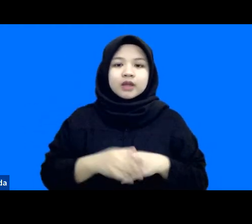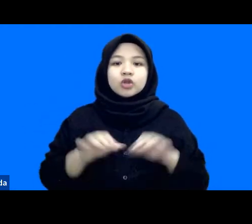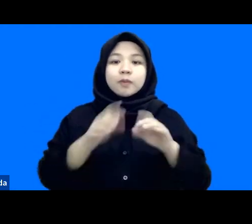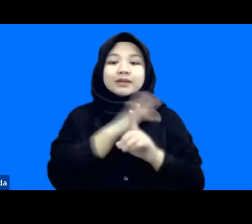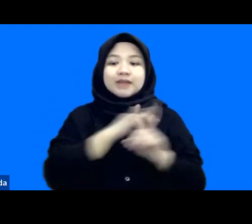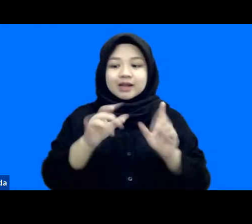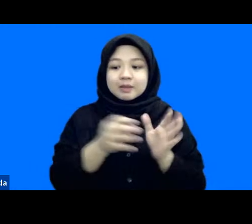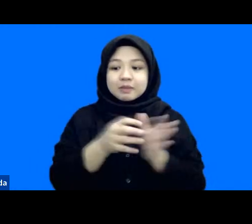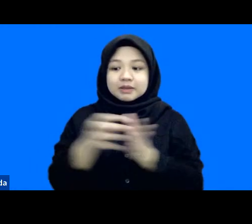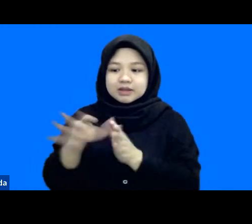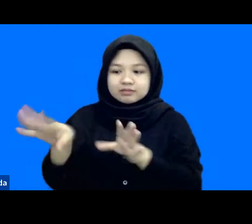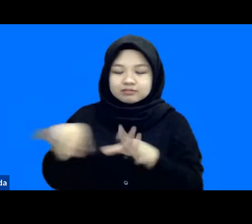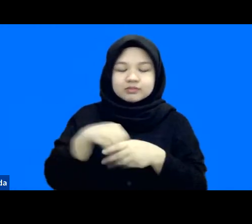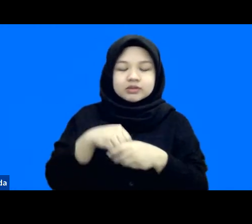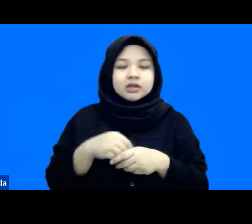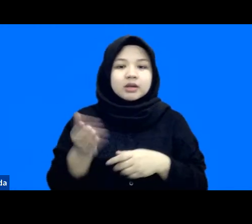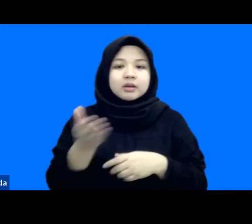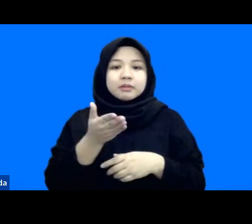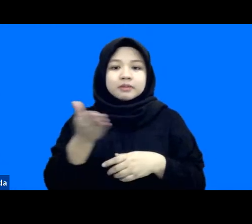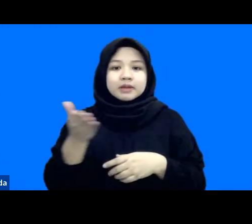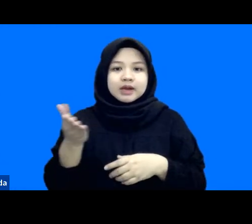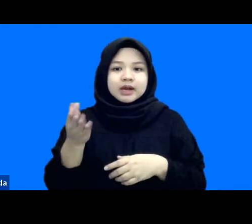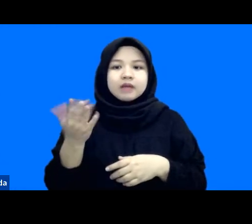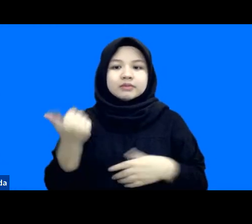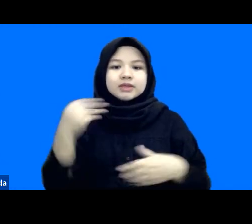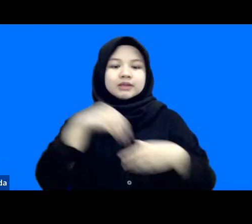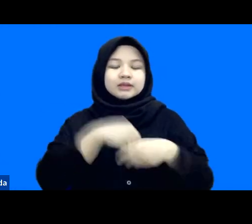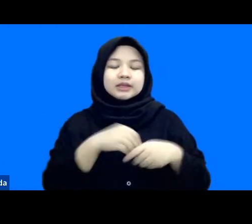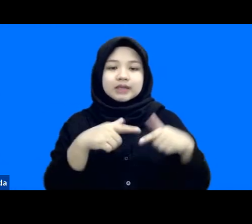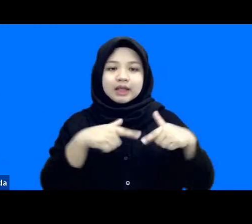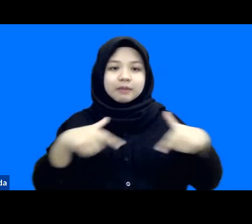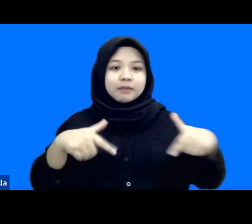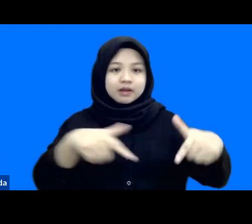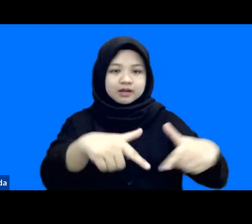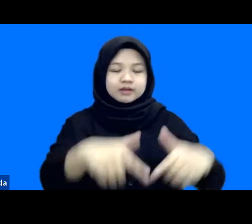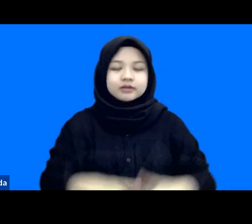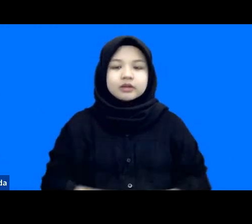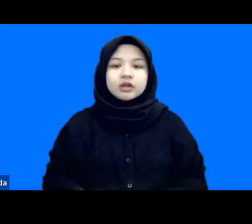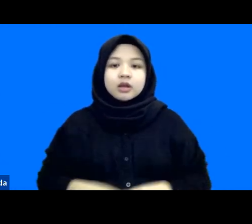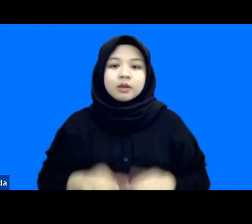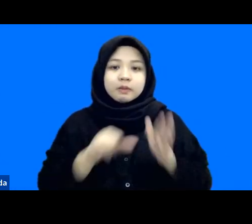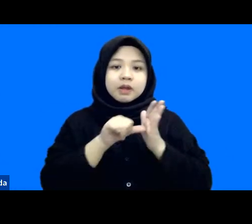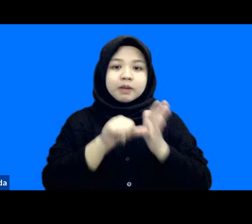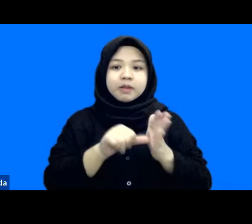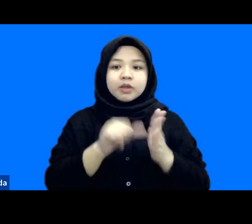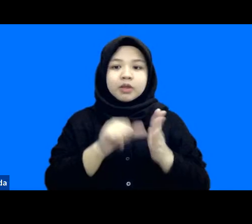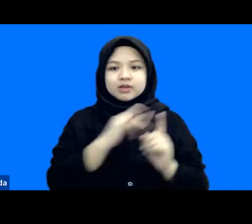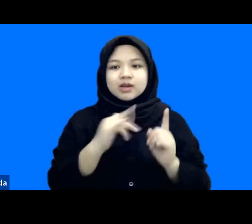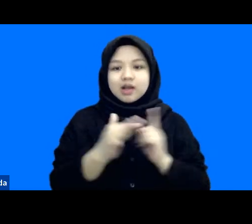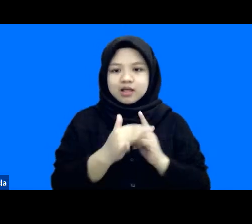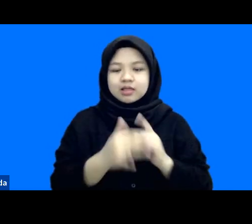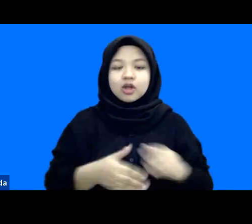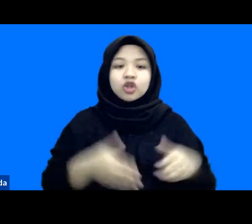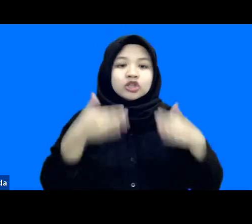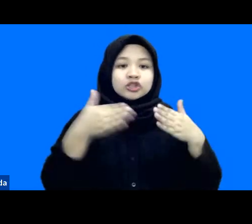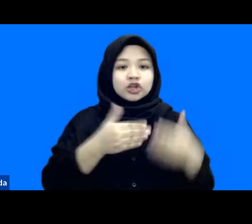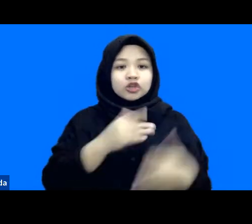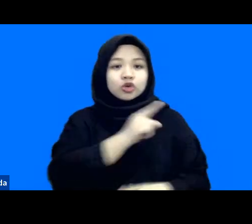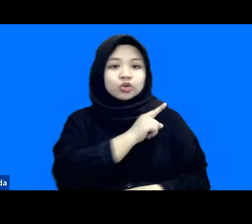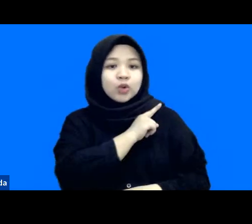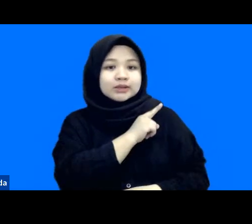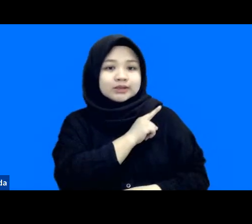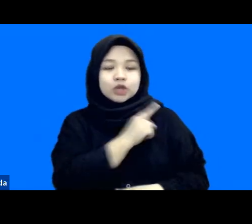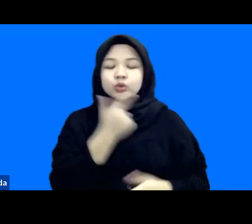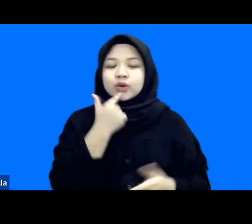to help to reach those communities. And I think with the private sector, what's really important, I think that there's a lot of potential